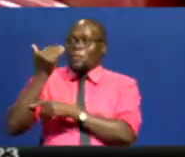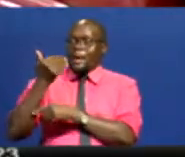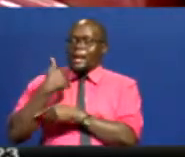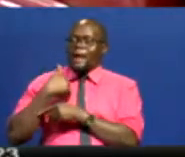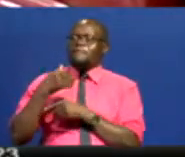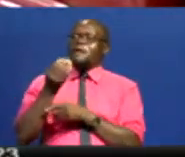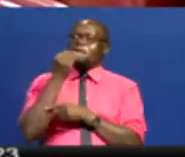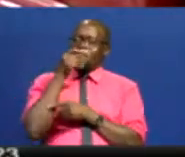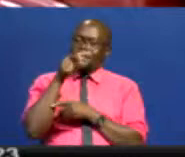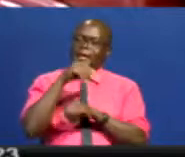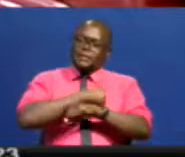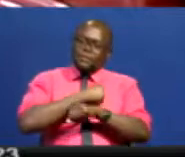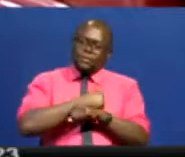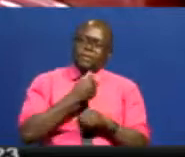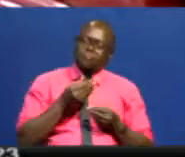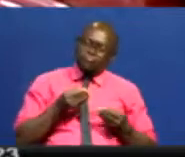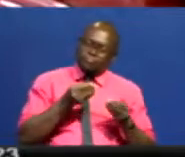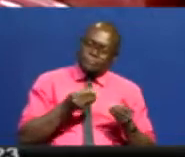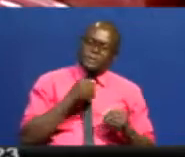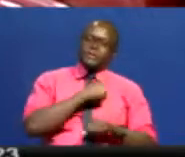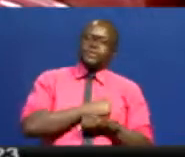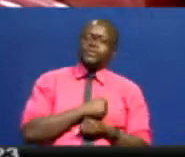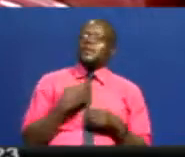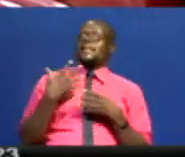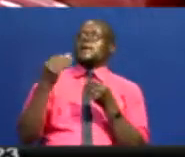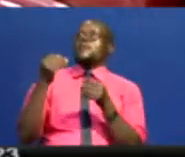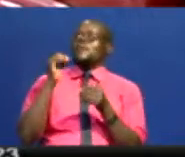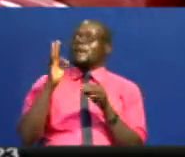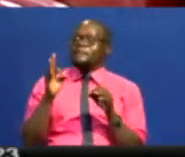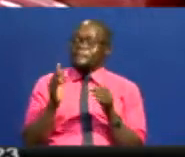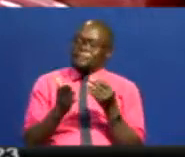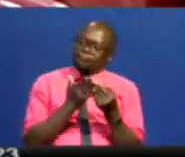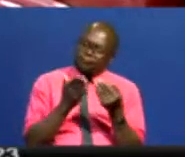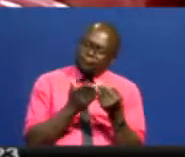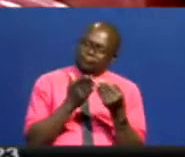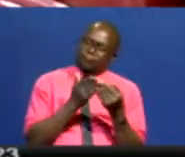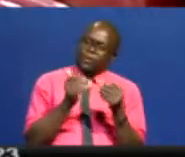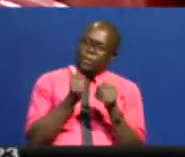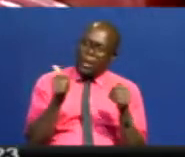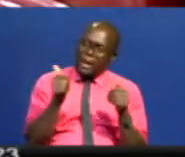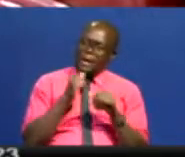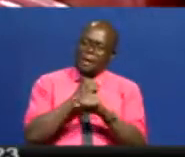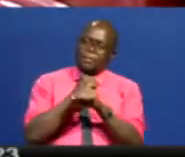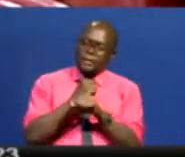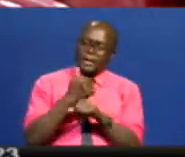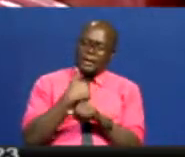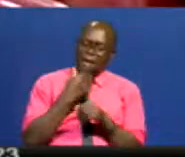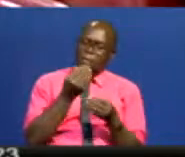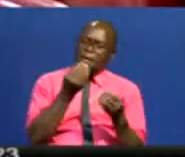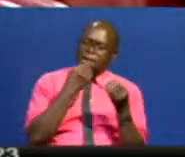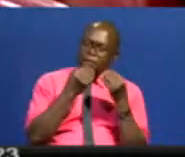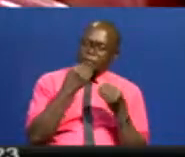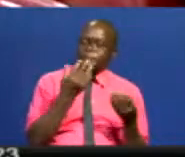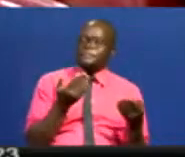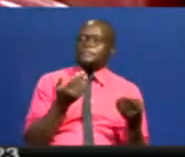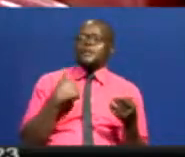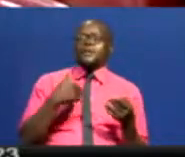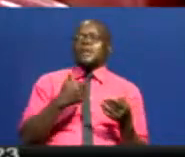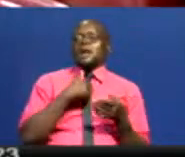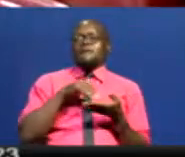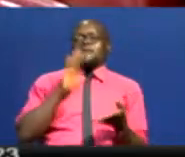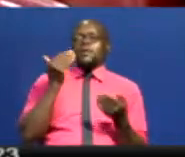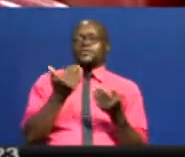feeding programs that happen at school. If we take good care and guard our food security, we will have